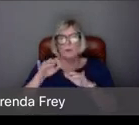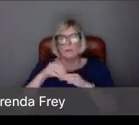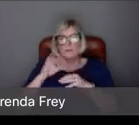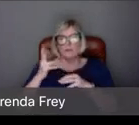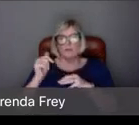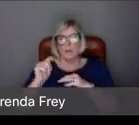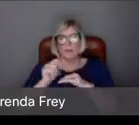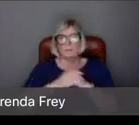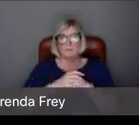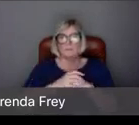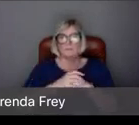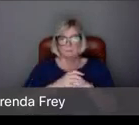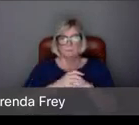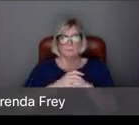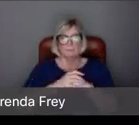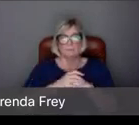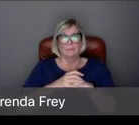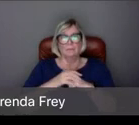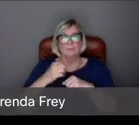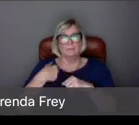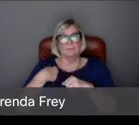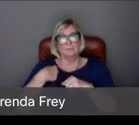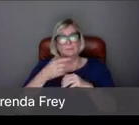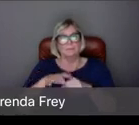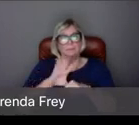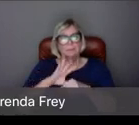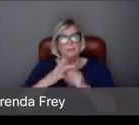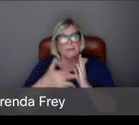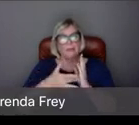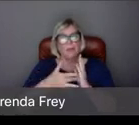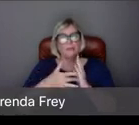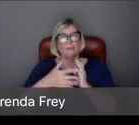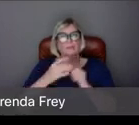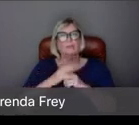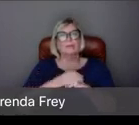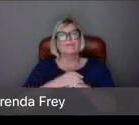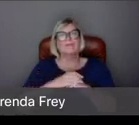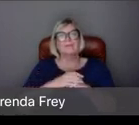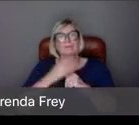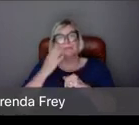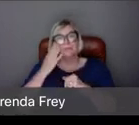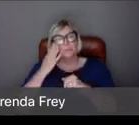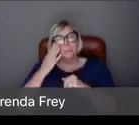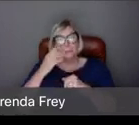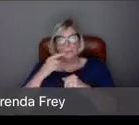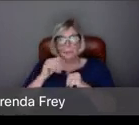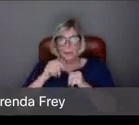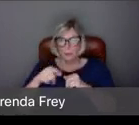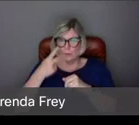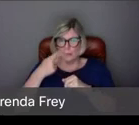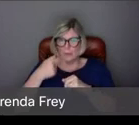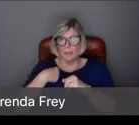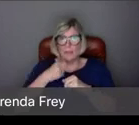again. Okay, because I'm not good with this technology piece, so it'd be hard for me to see. And I can't see. Can you guys see